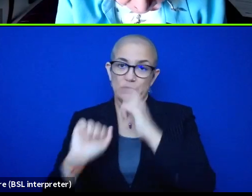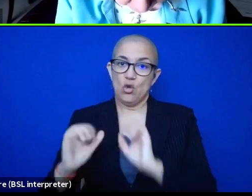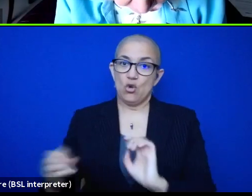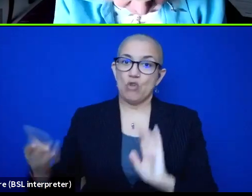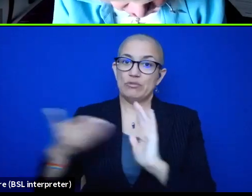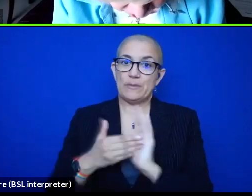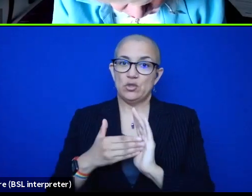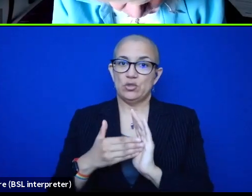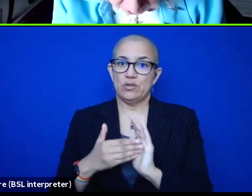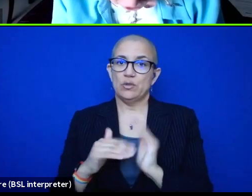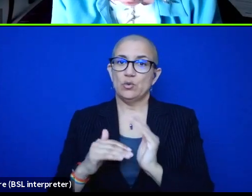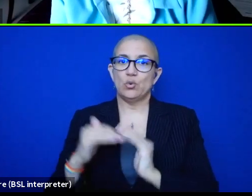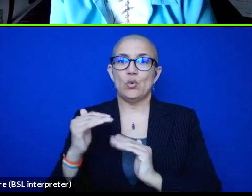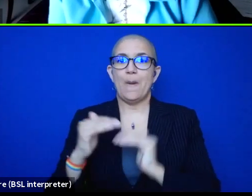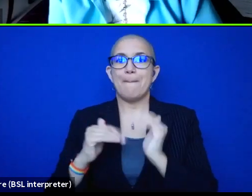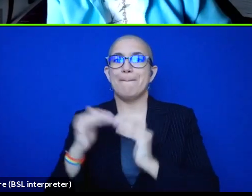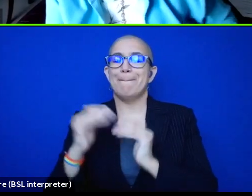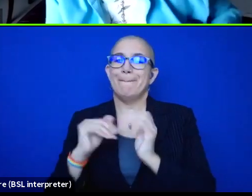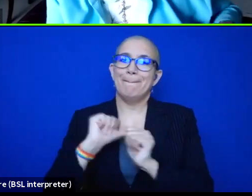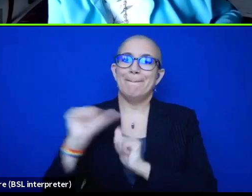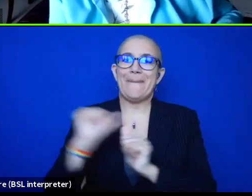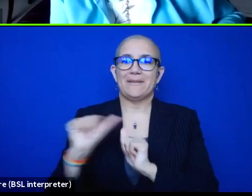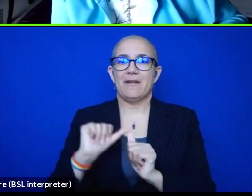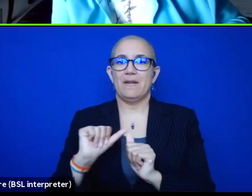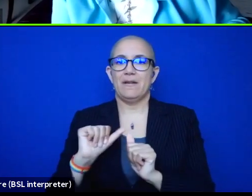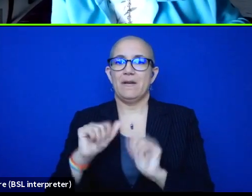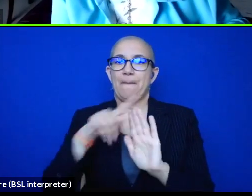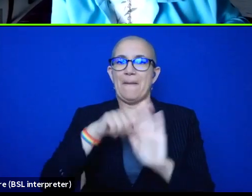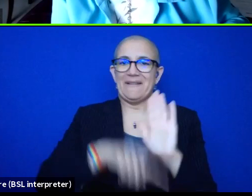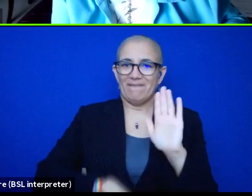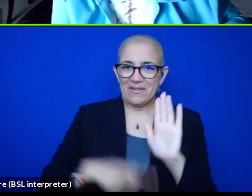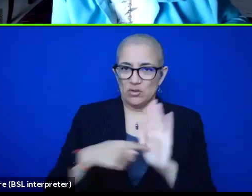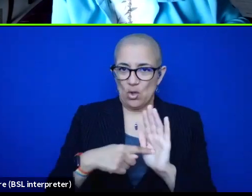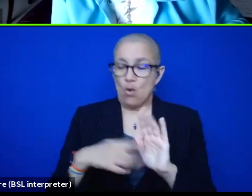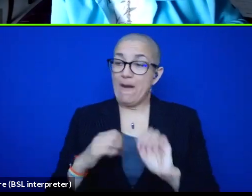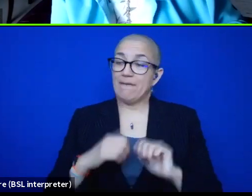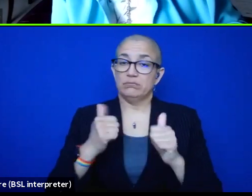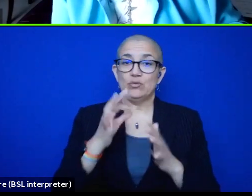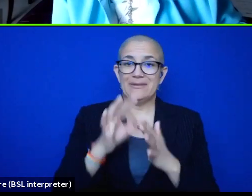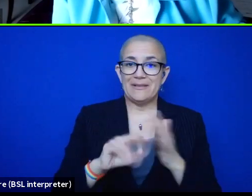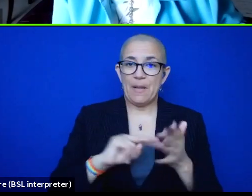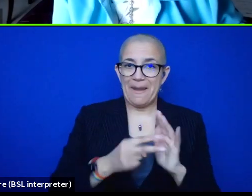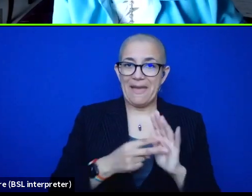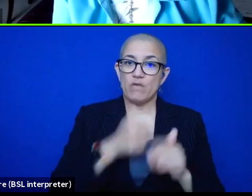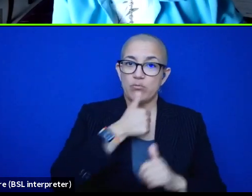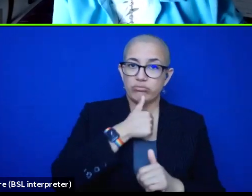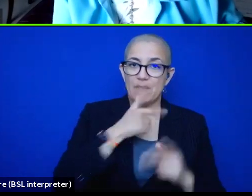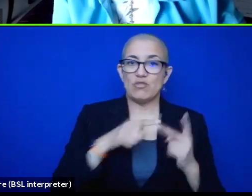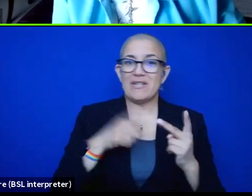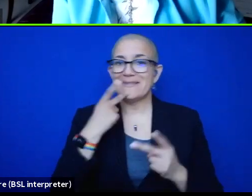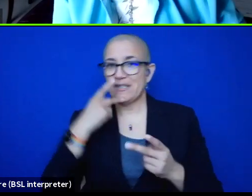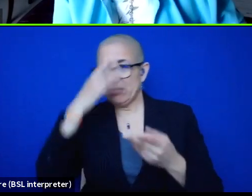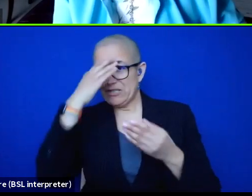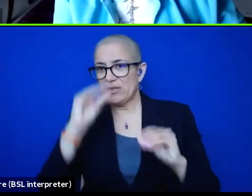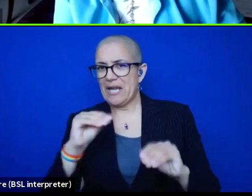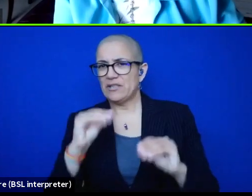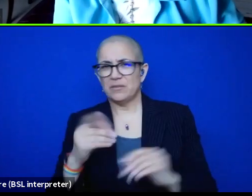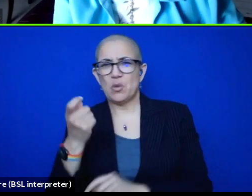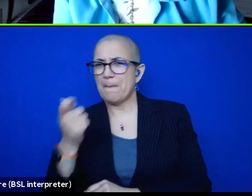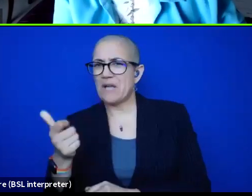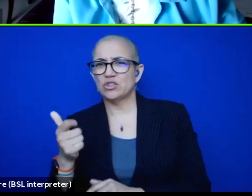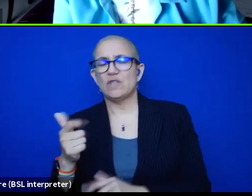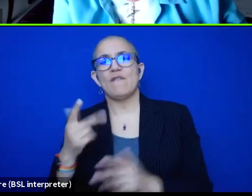Better manifesto, you've got reasonably detailed plans for primary and secondary education, but little by way of a concrete plan for